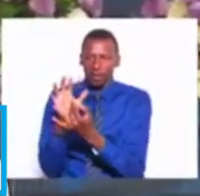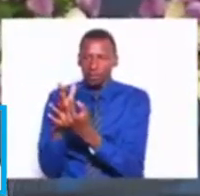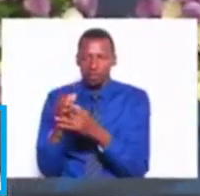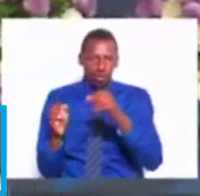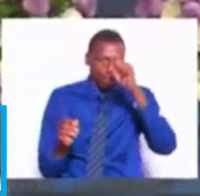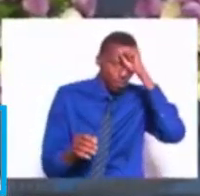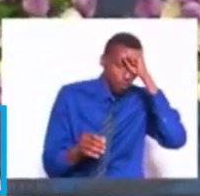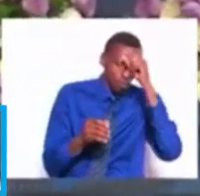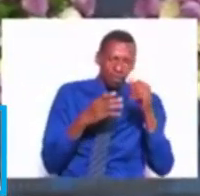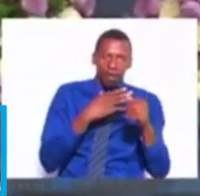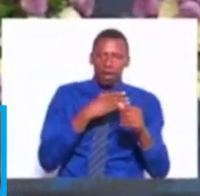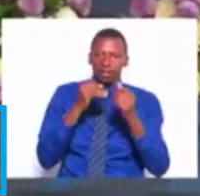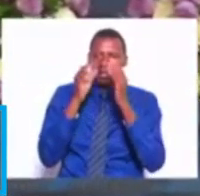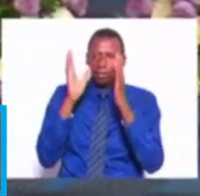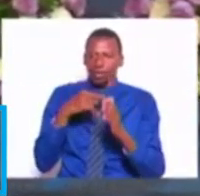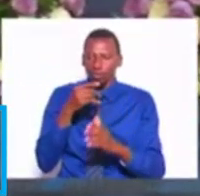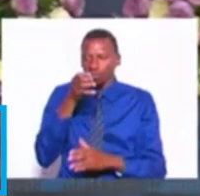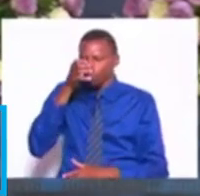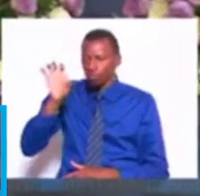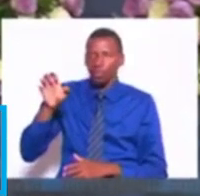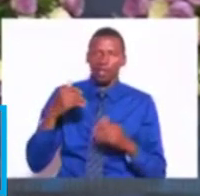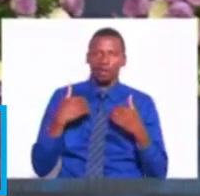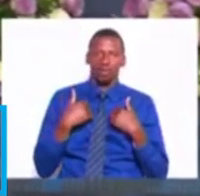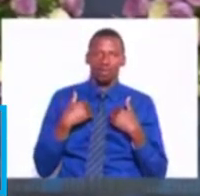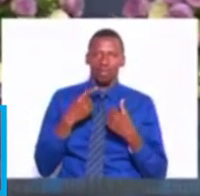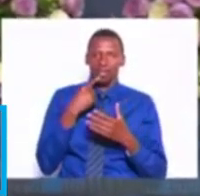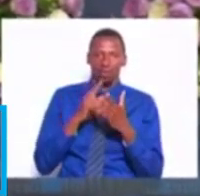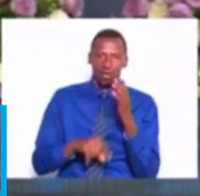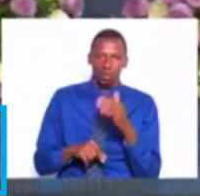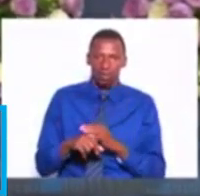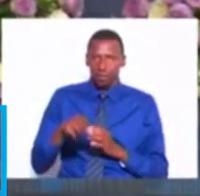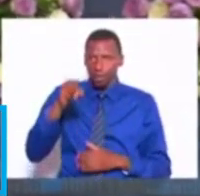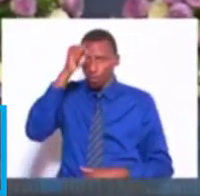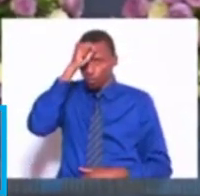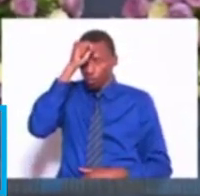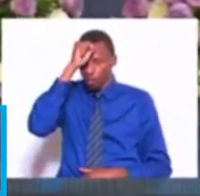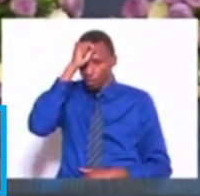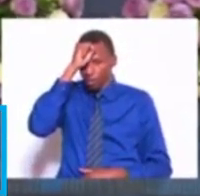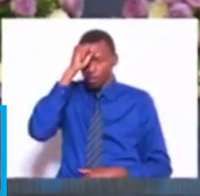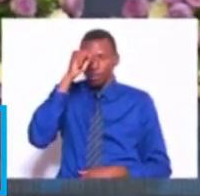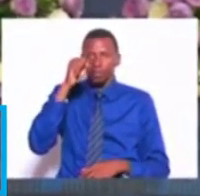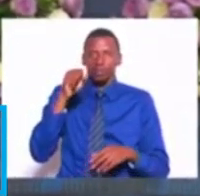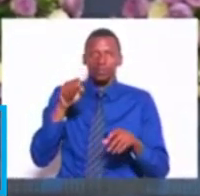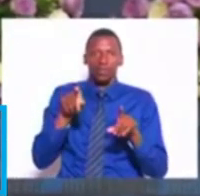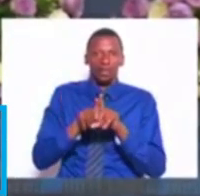who is ignorant. Mwalim Nyerere says, foolishness is like hate.